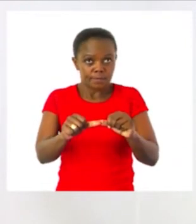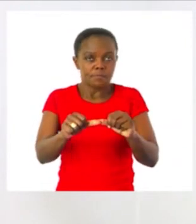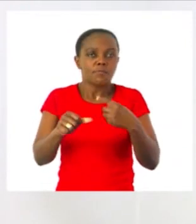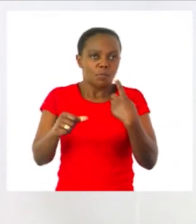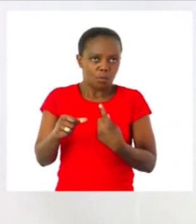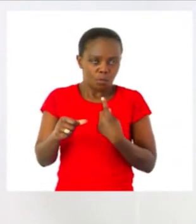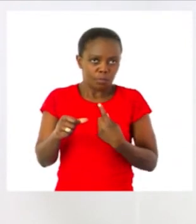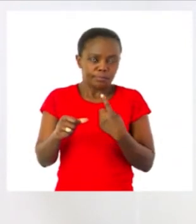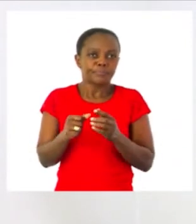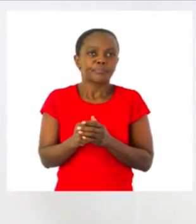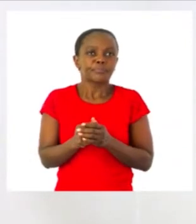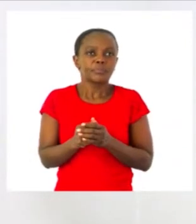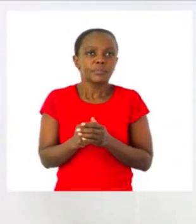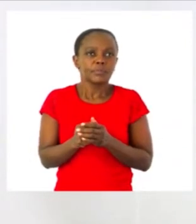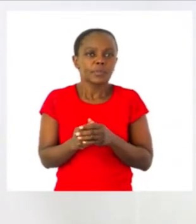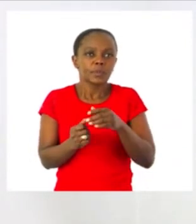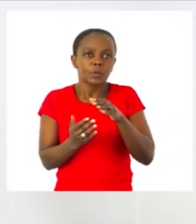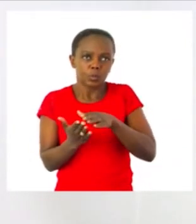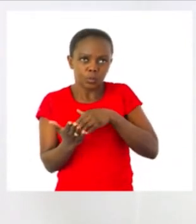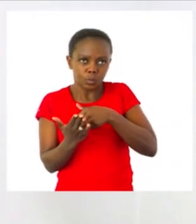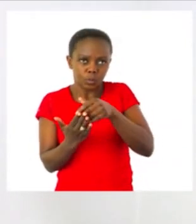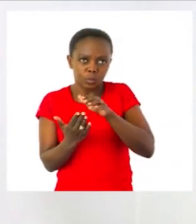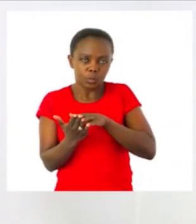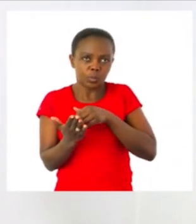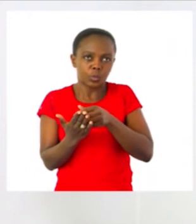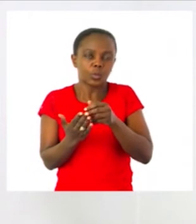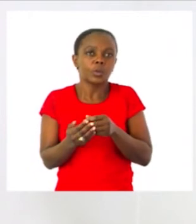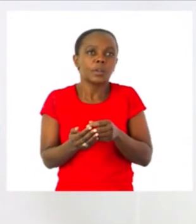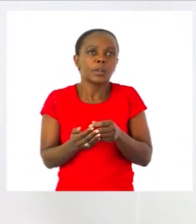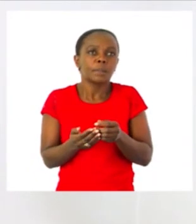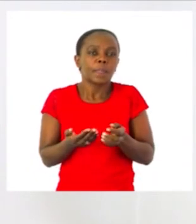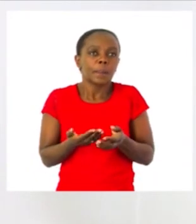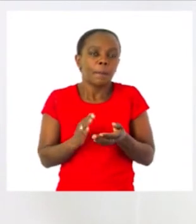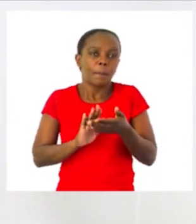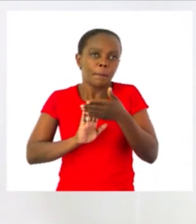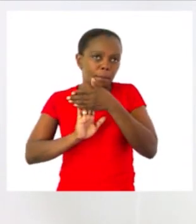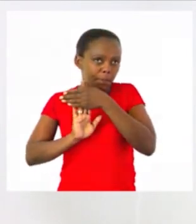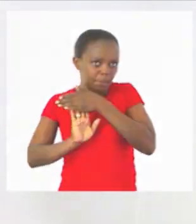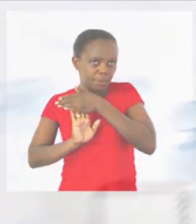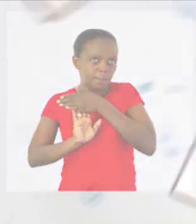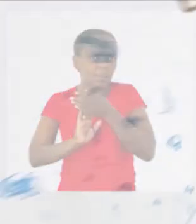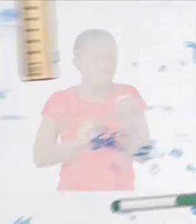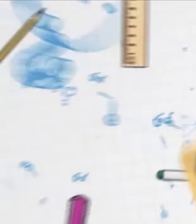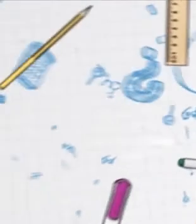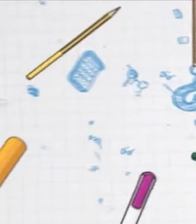yourself. Remember, if you're using glue, be safe always and have an adult near you.